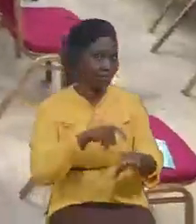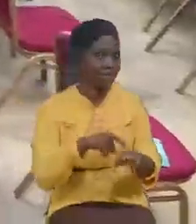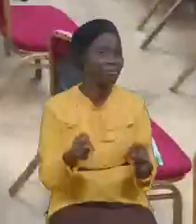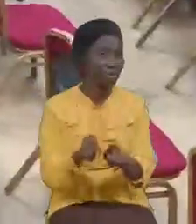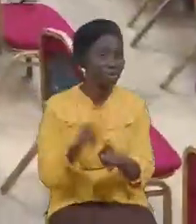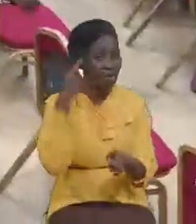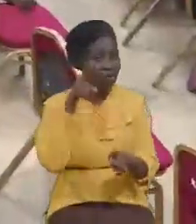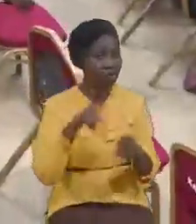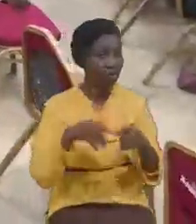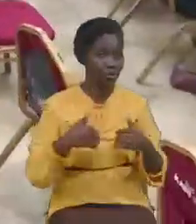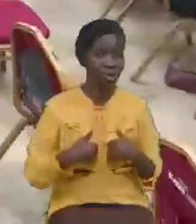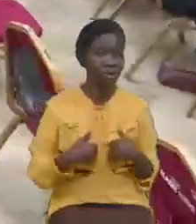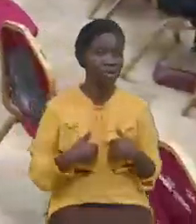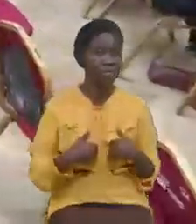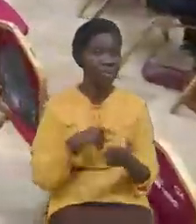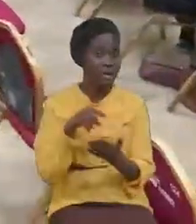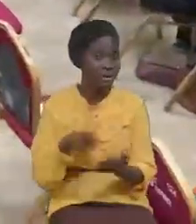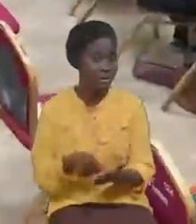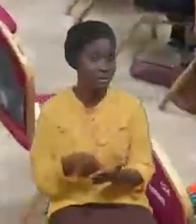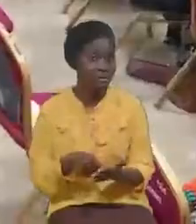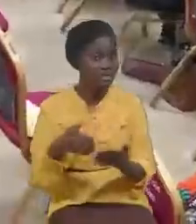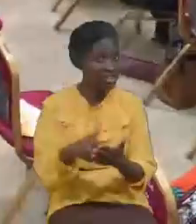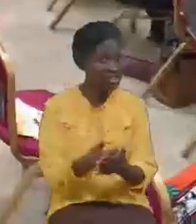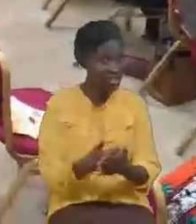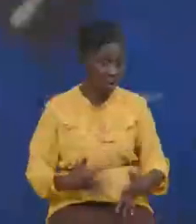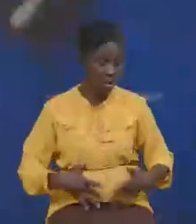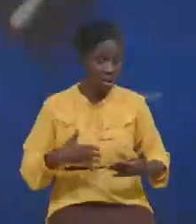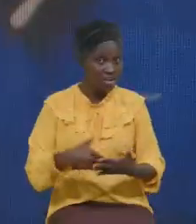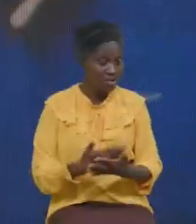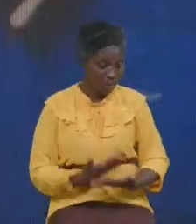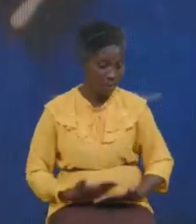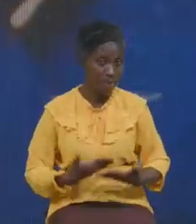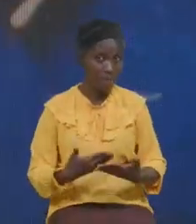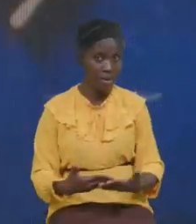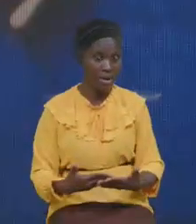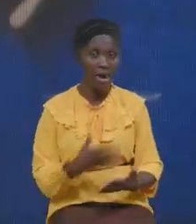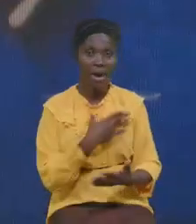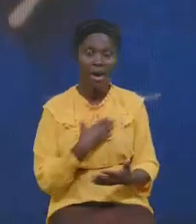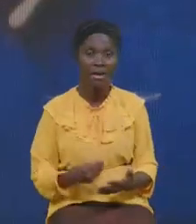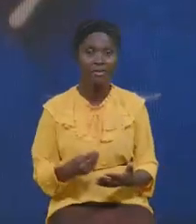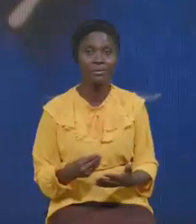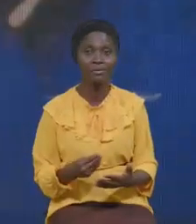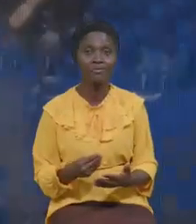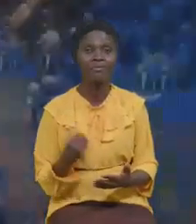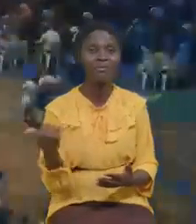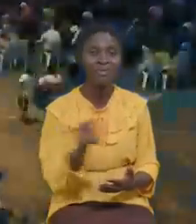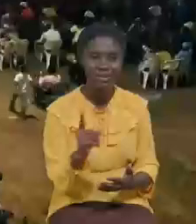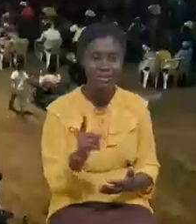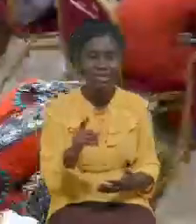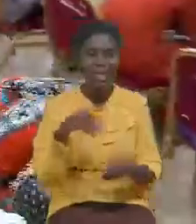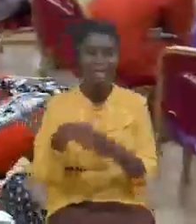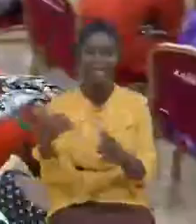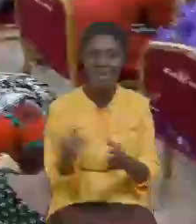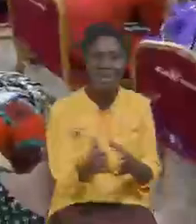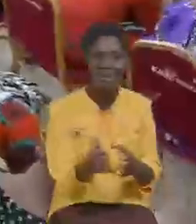to have this new birth. And wherever you are over there, in any country, in